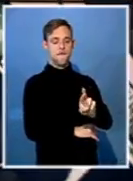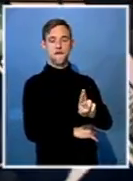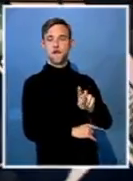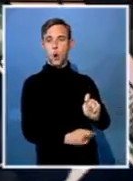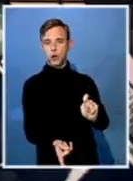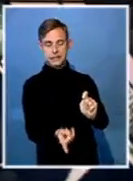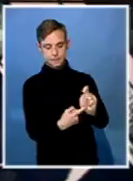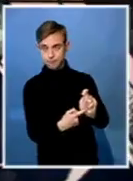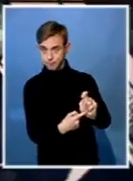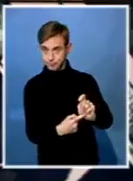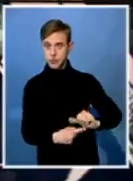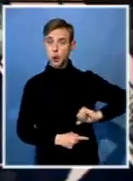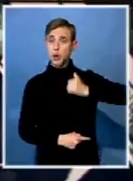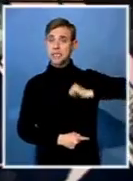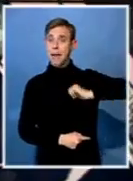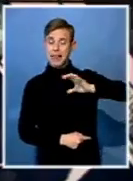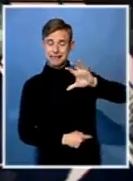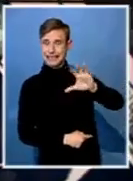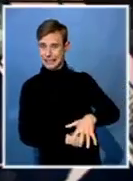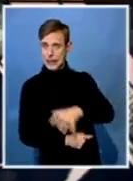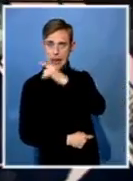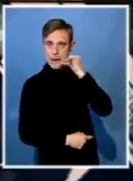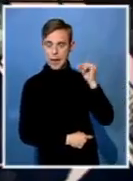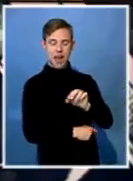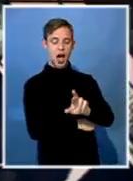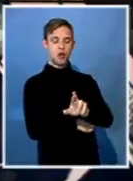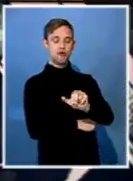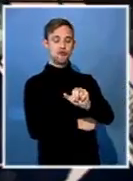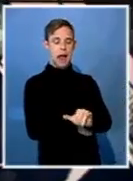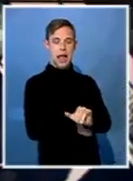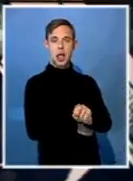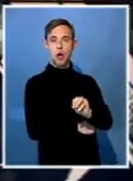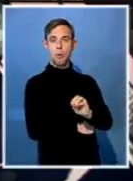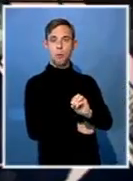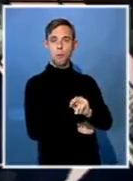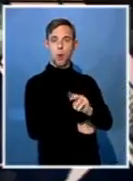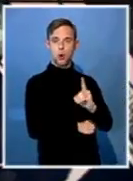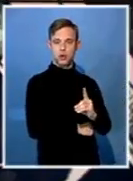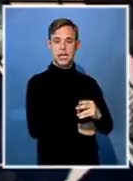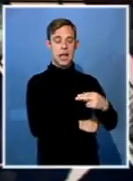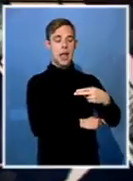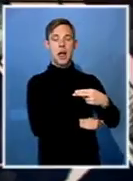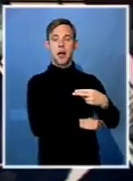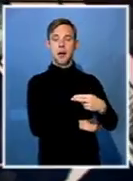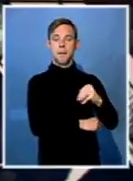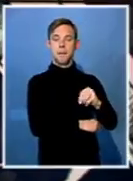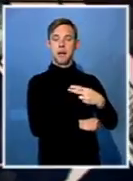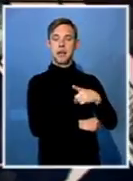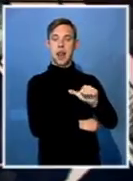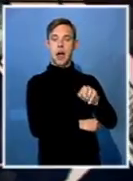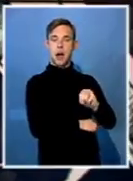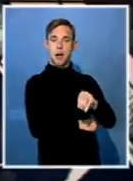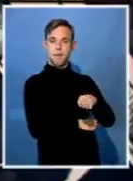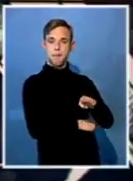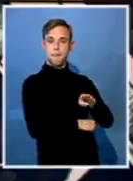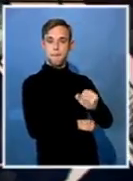community. Thobeka Njobe was gunned down outside her house in Newtown Township. The ANC in the Eastern Cape has condemned the